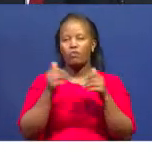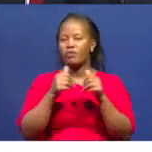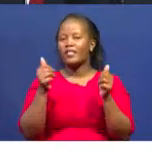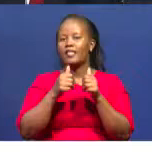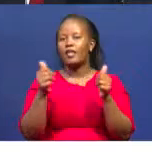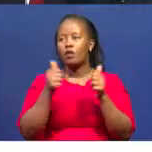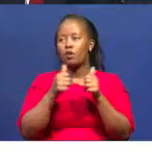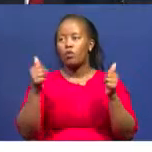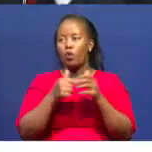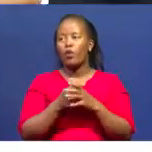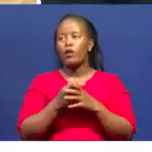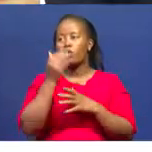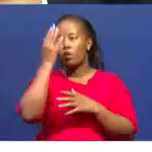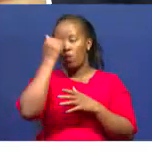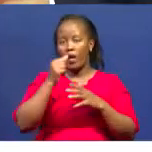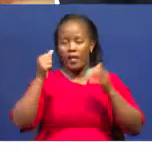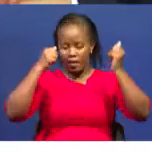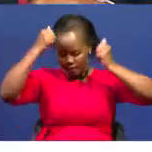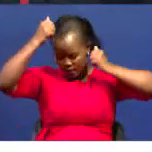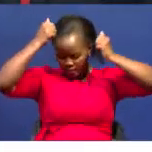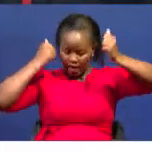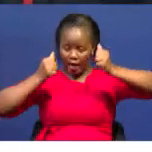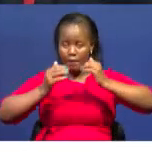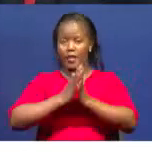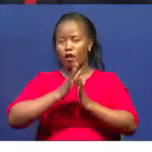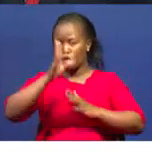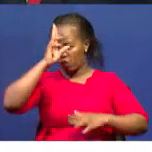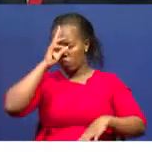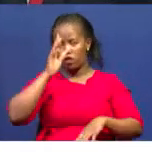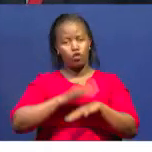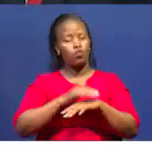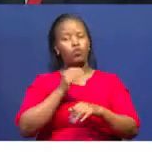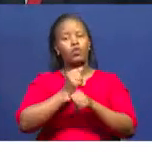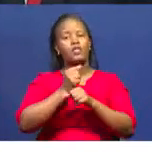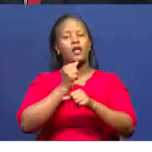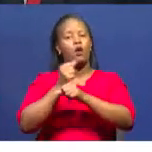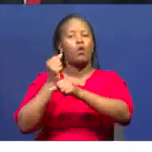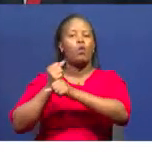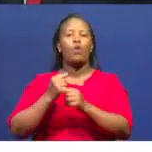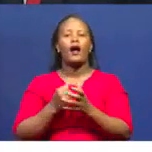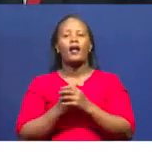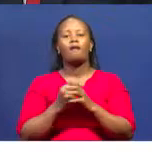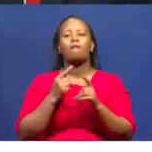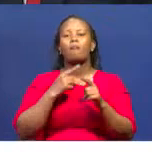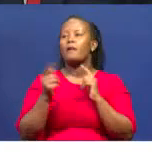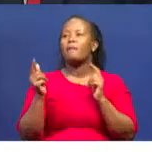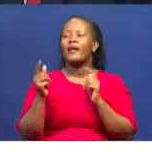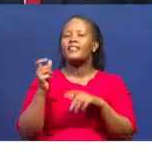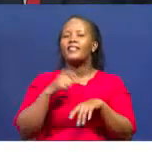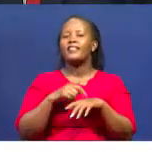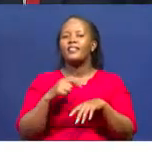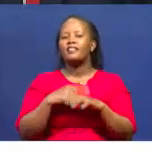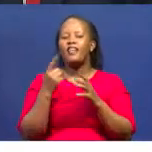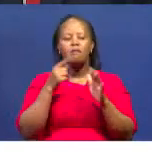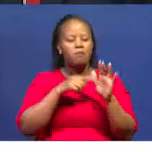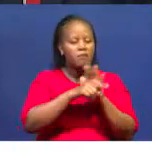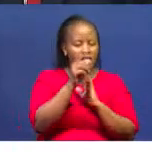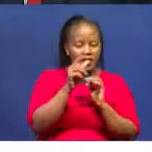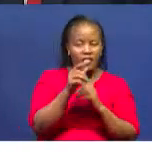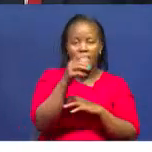and because the army and the police have done good work. But when you go to other facilities like